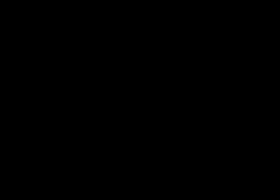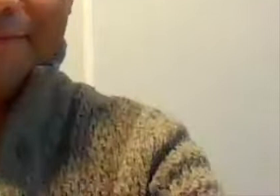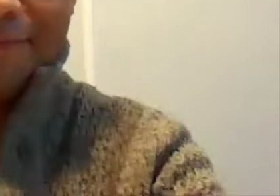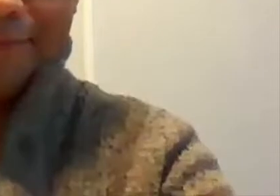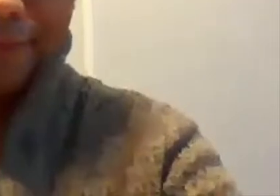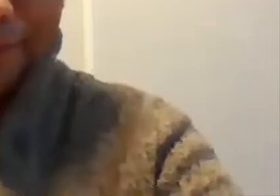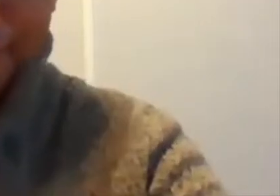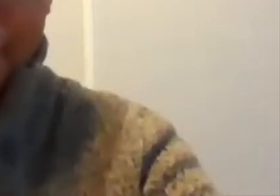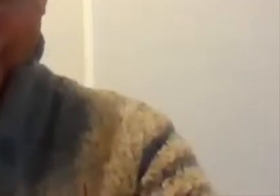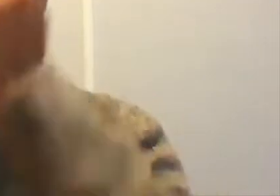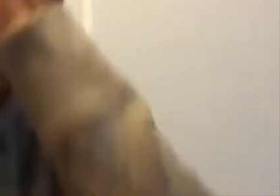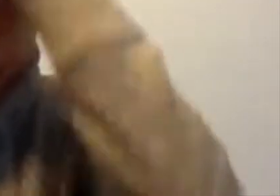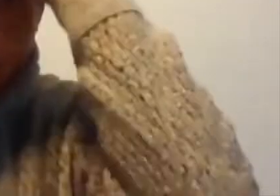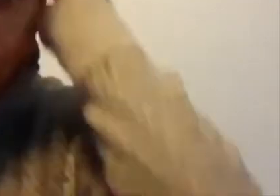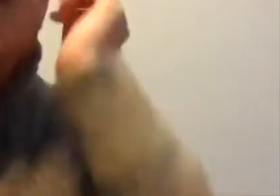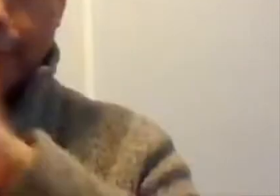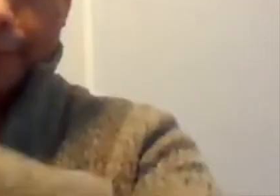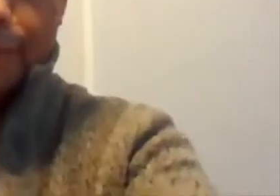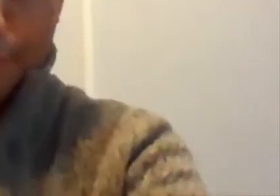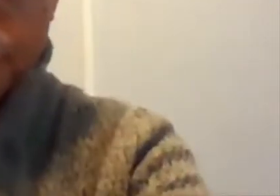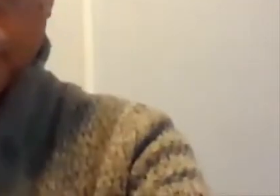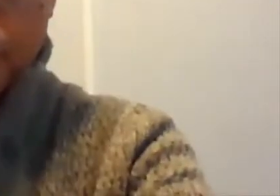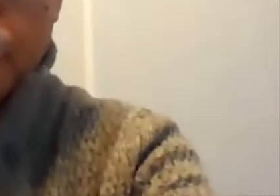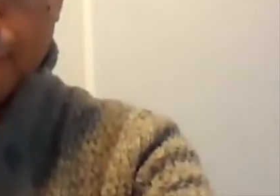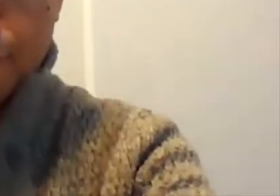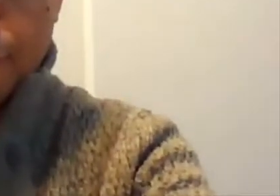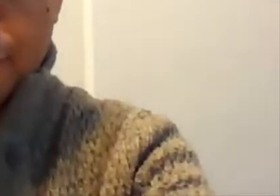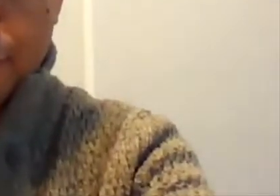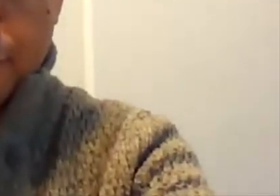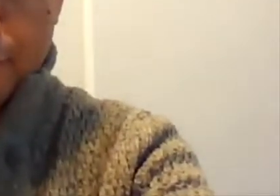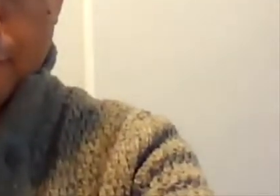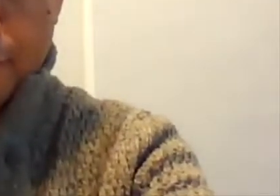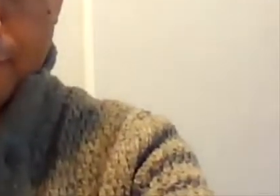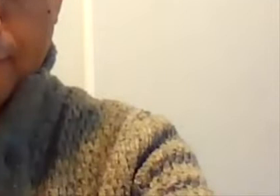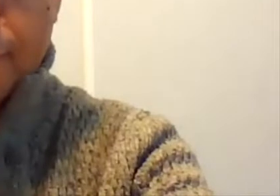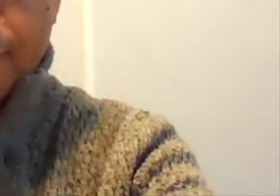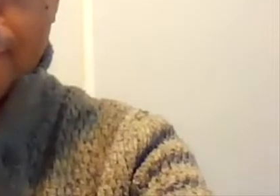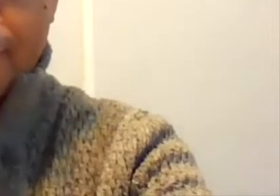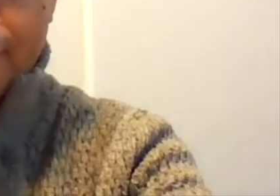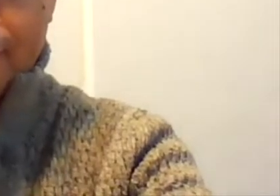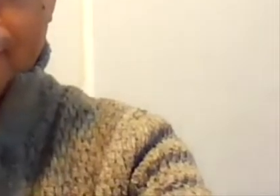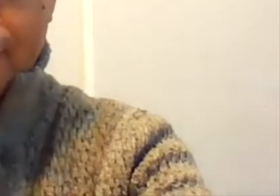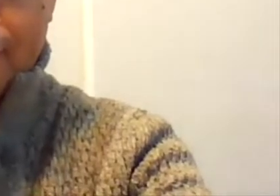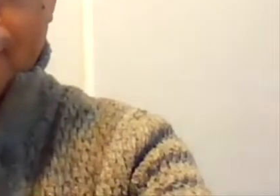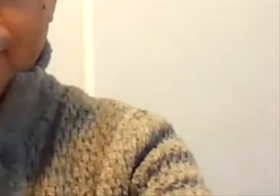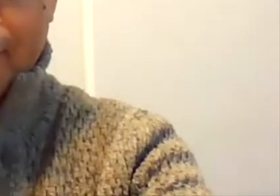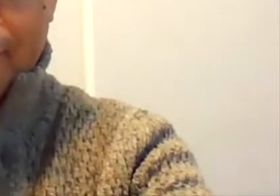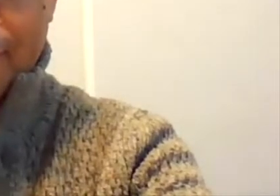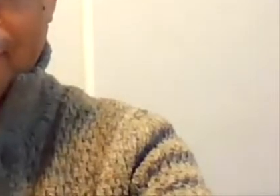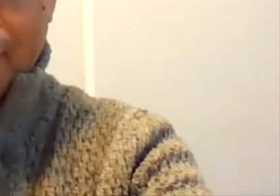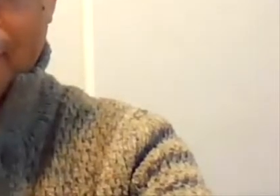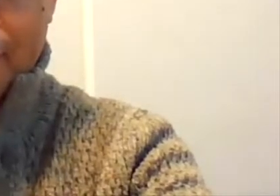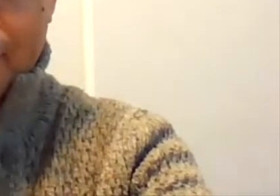civic engagement and organizing in historically disenfranchised minority communities. Having spent the past 20